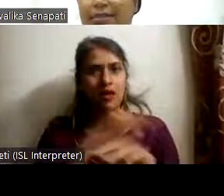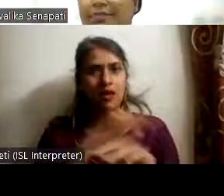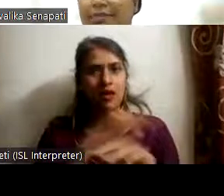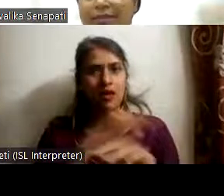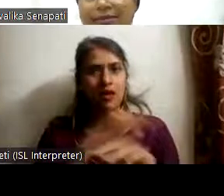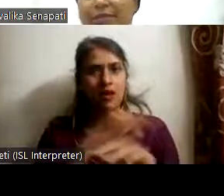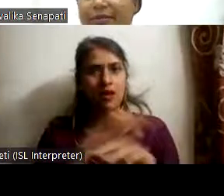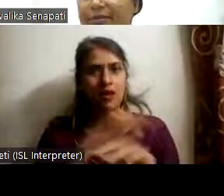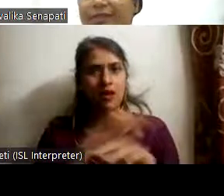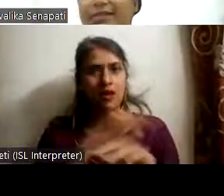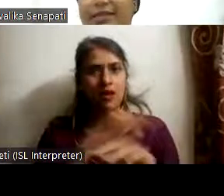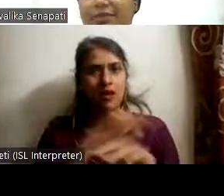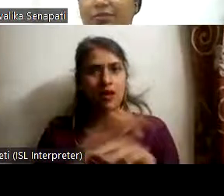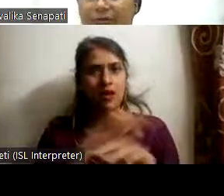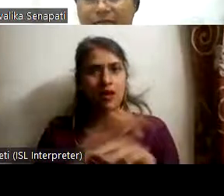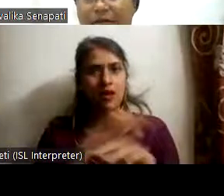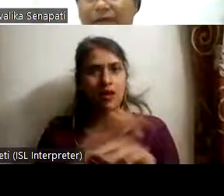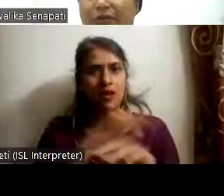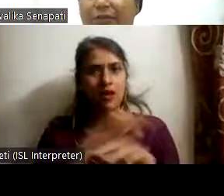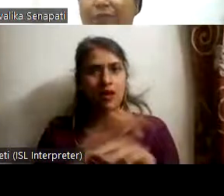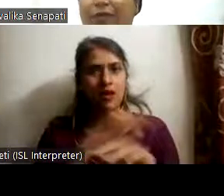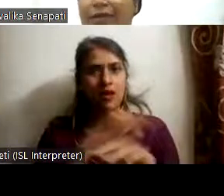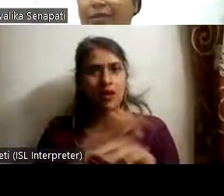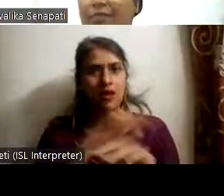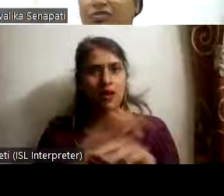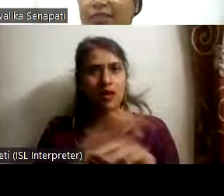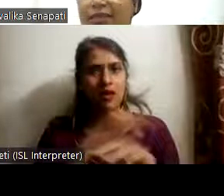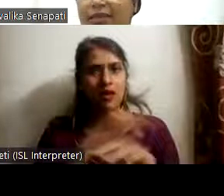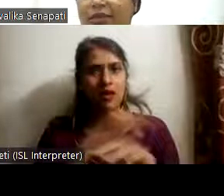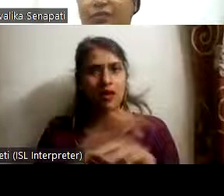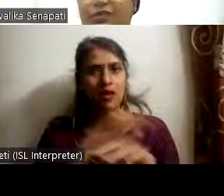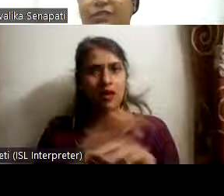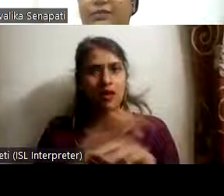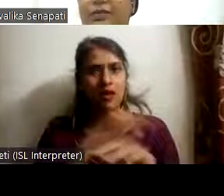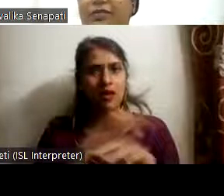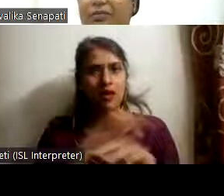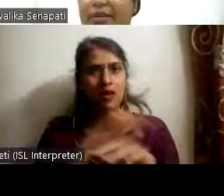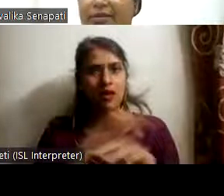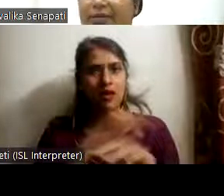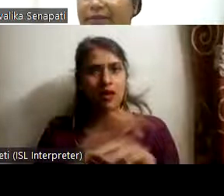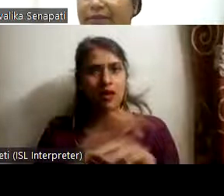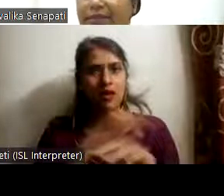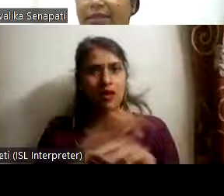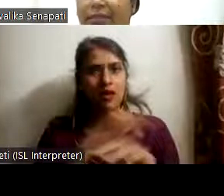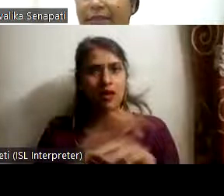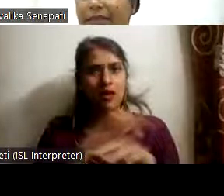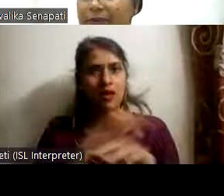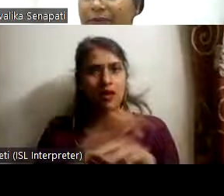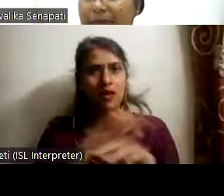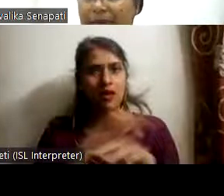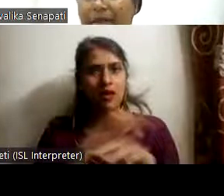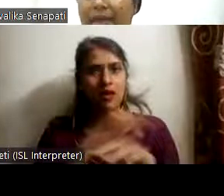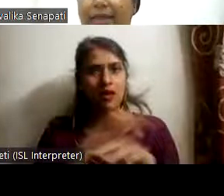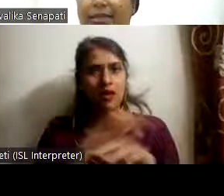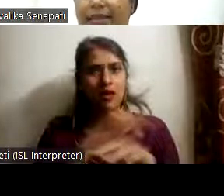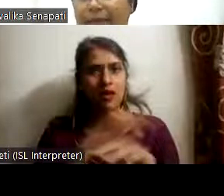Another example, somebody must have said, while the chemistry building in the university was being repaired, somebody must have said the building needs a